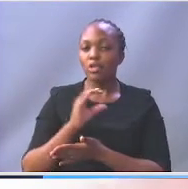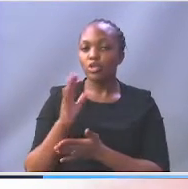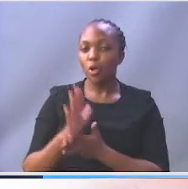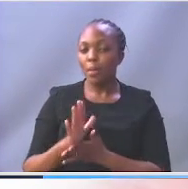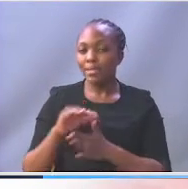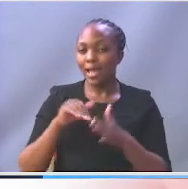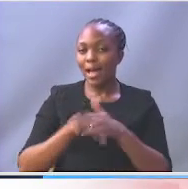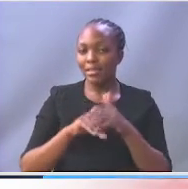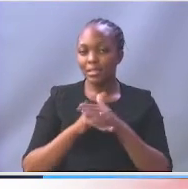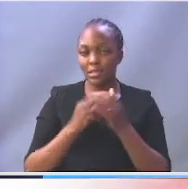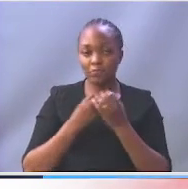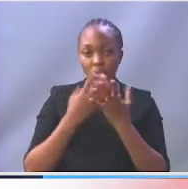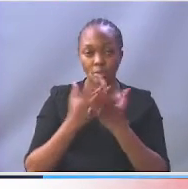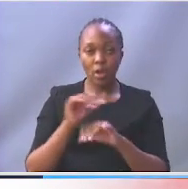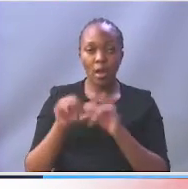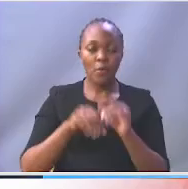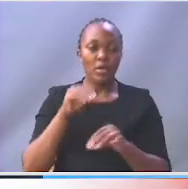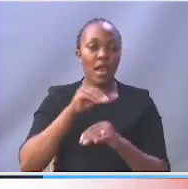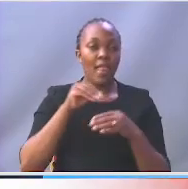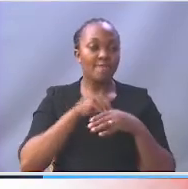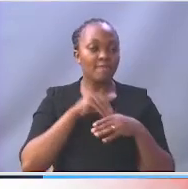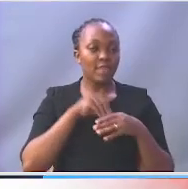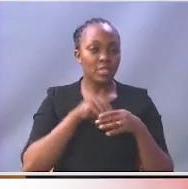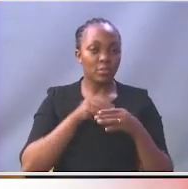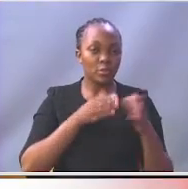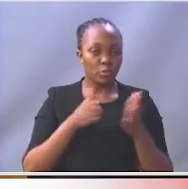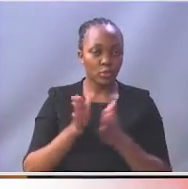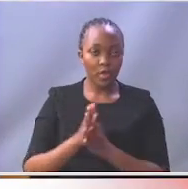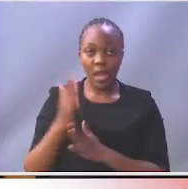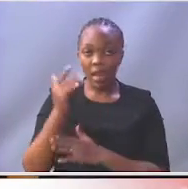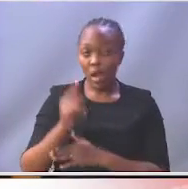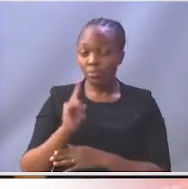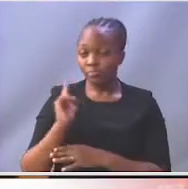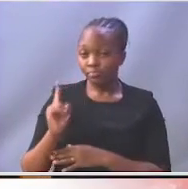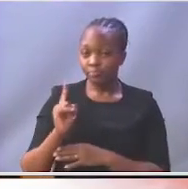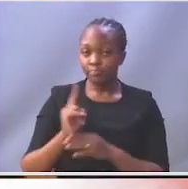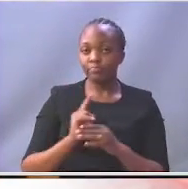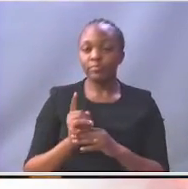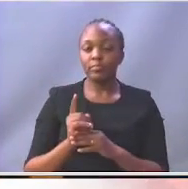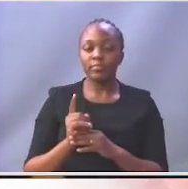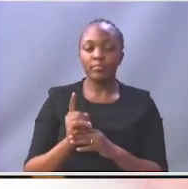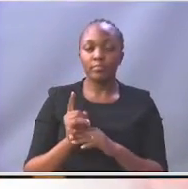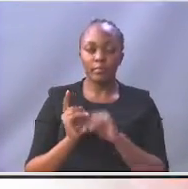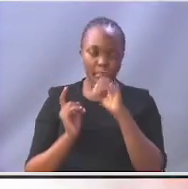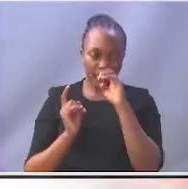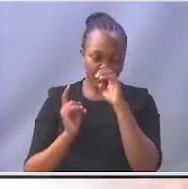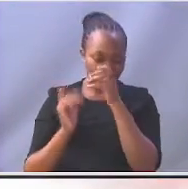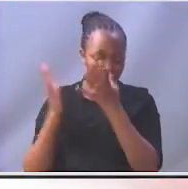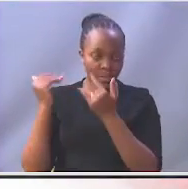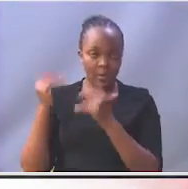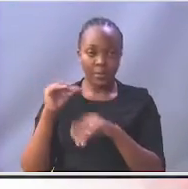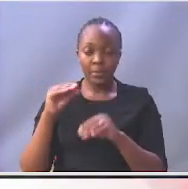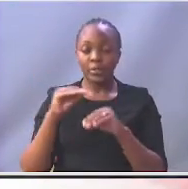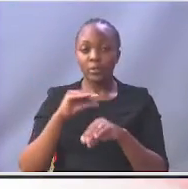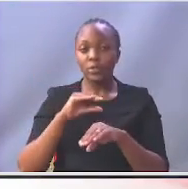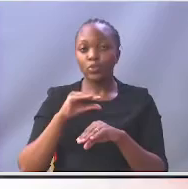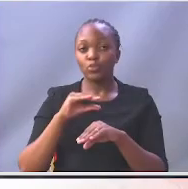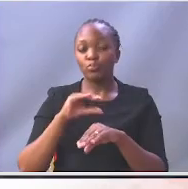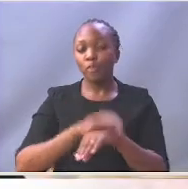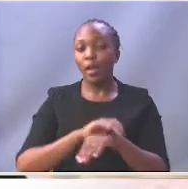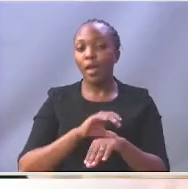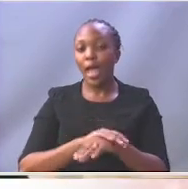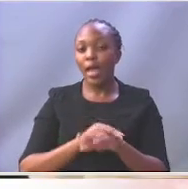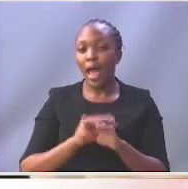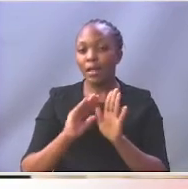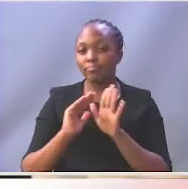investment opportunities. The revolutionary new technology is dubbed Amani and is expected to meet customers' expectations